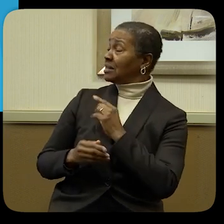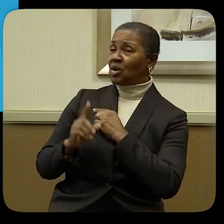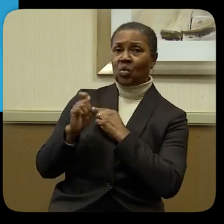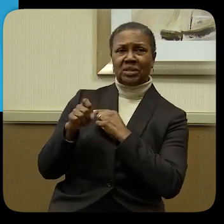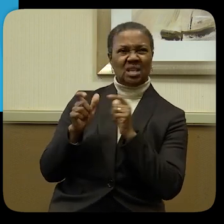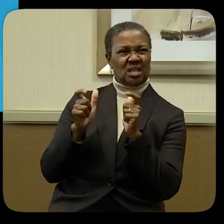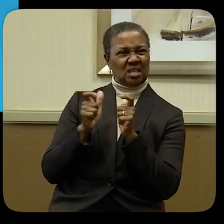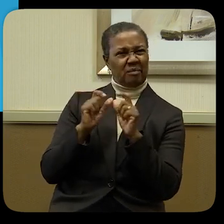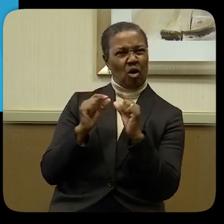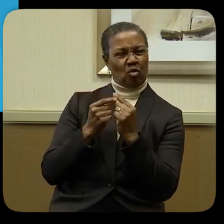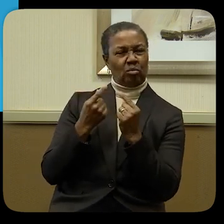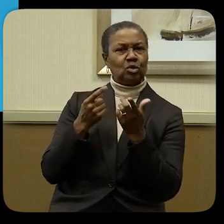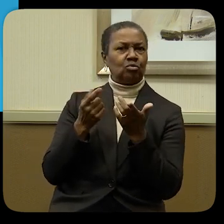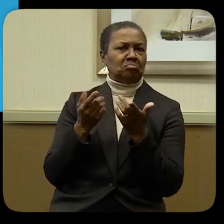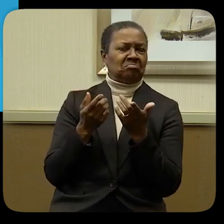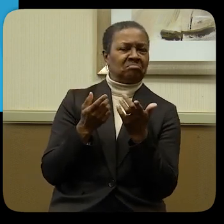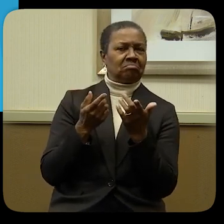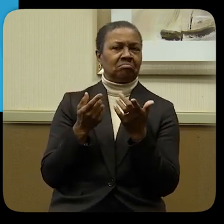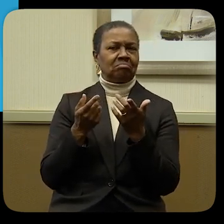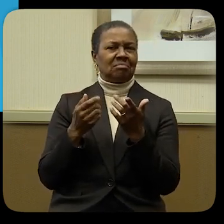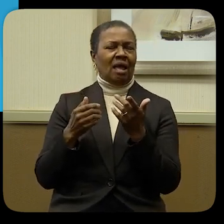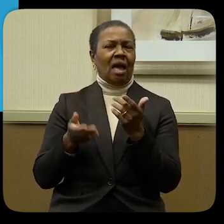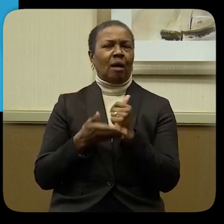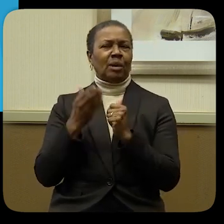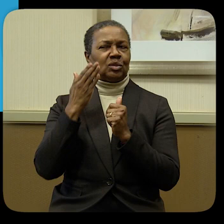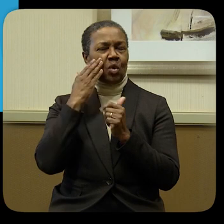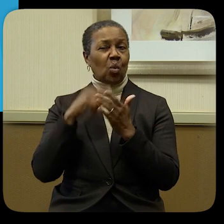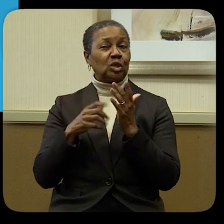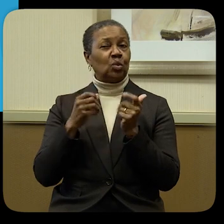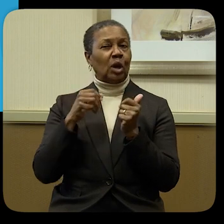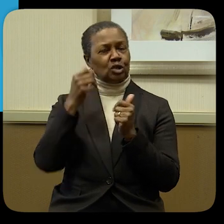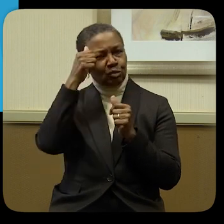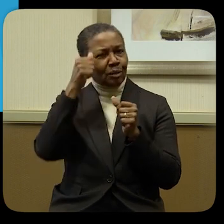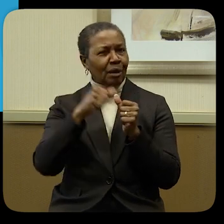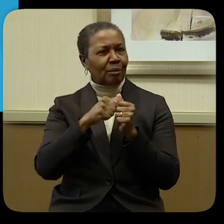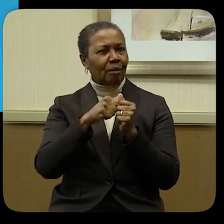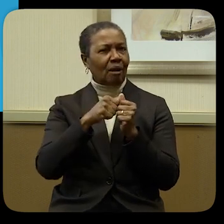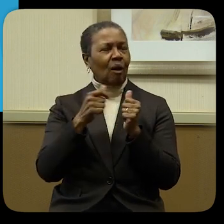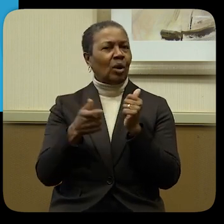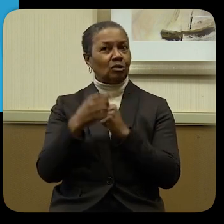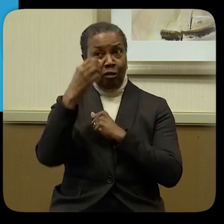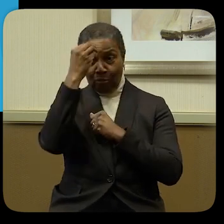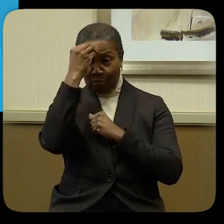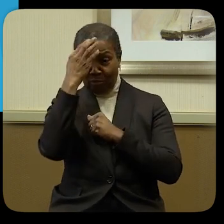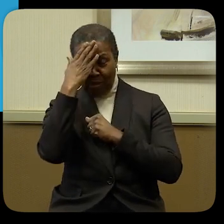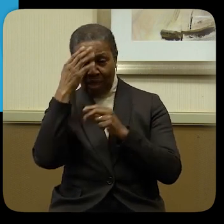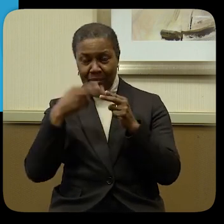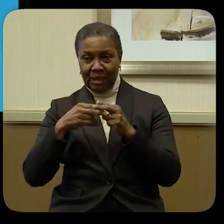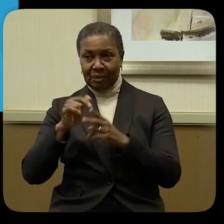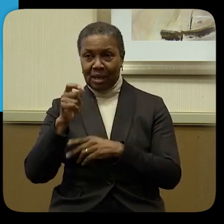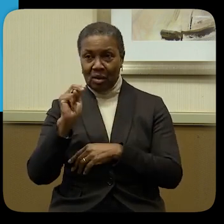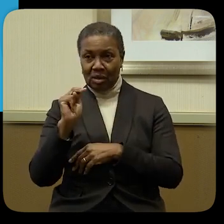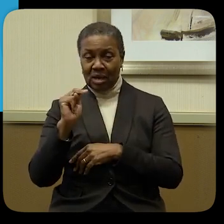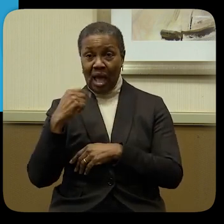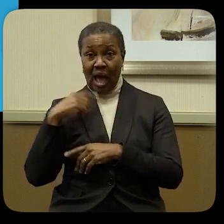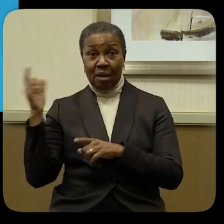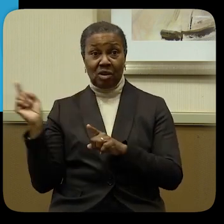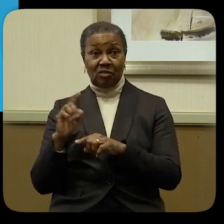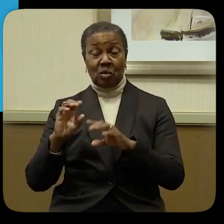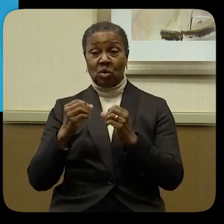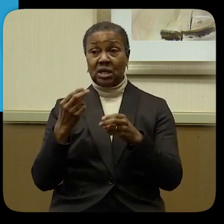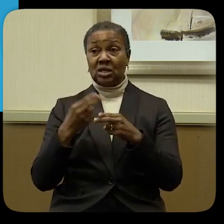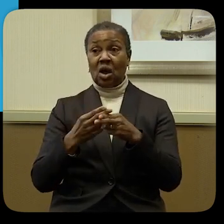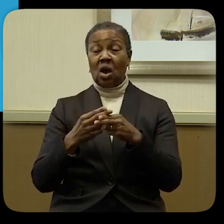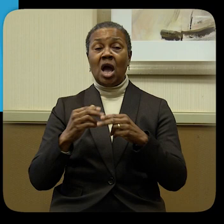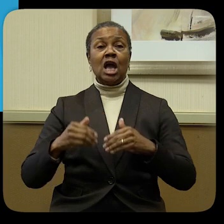small group first, just to kind of get an idea of what you would like to leave with today. So again, I'm Carolyn. I'm coming at you from an